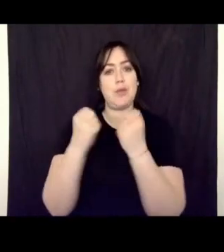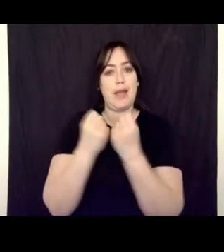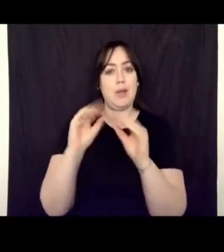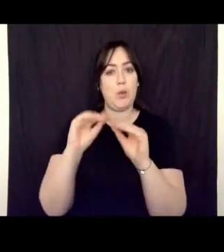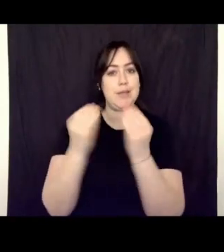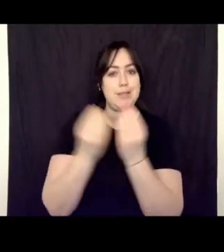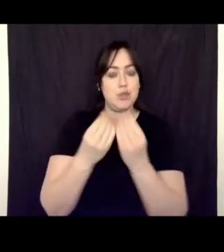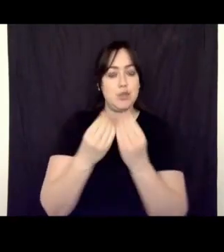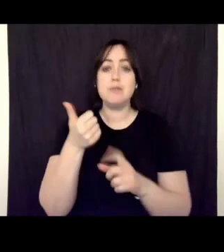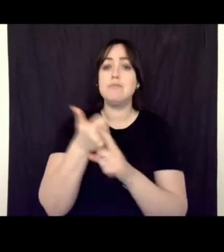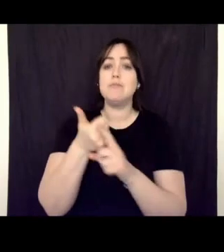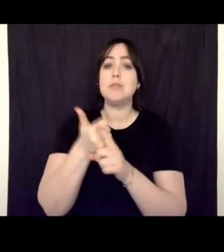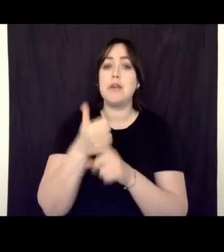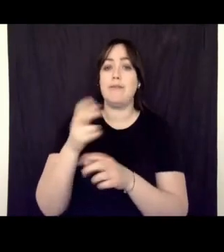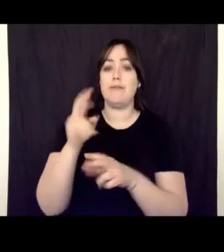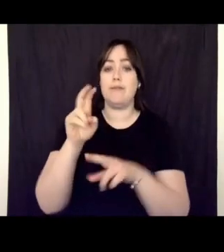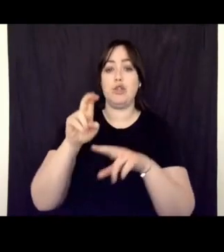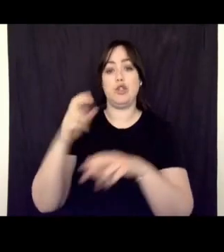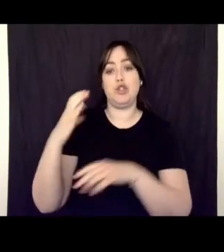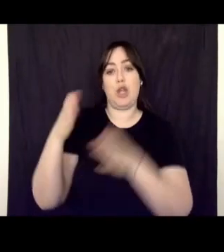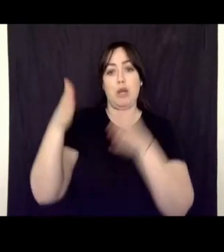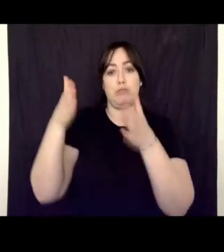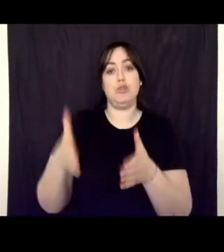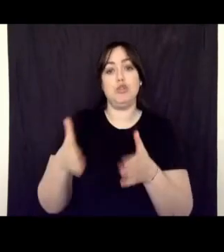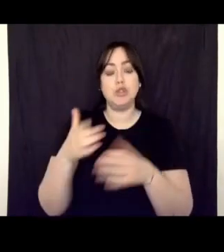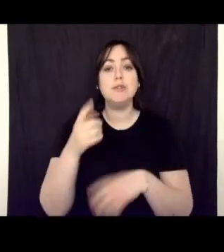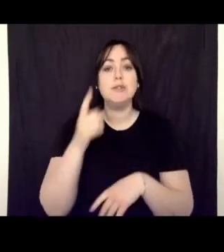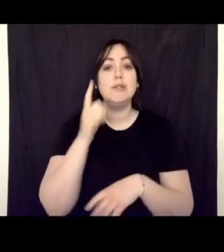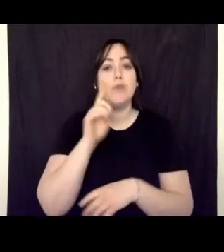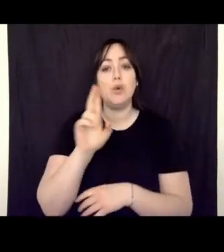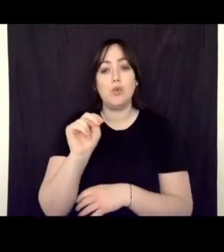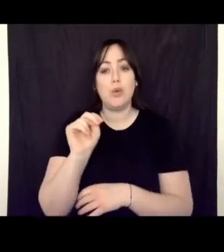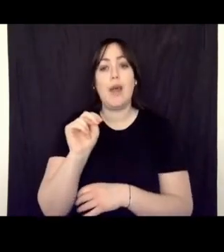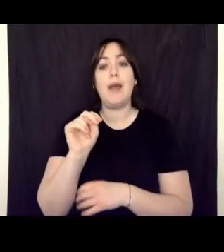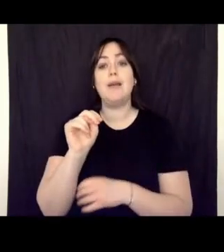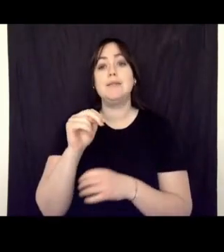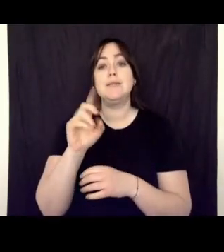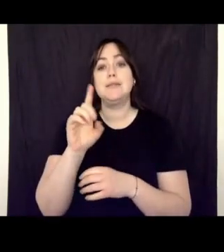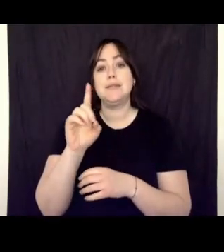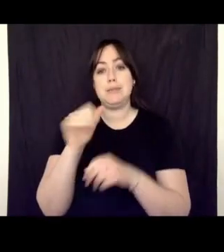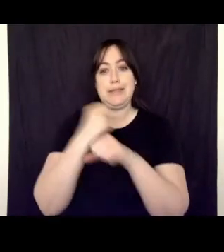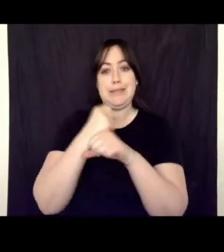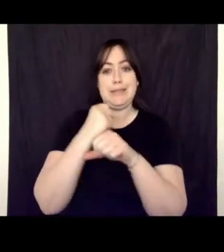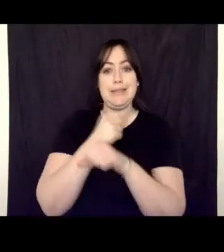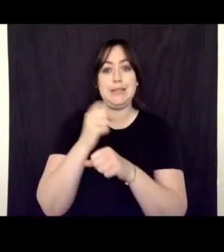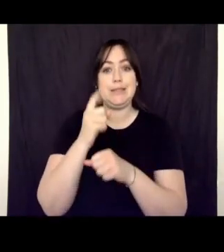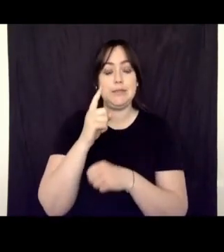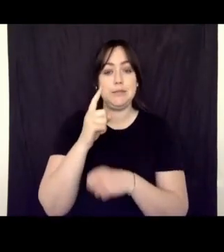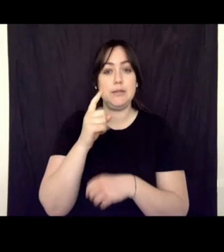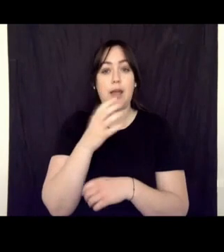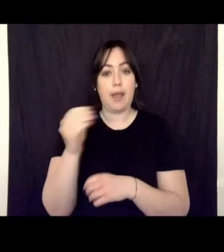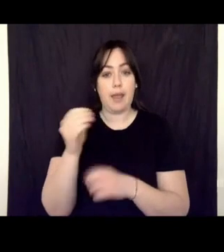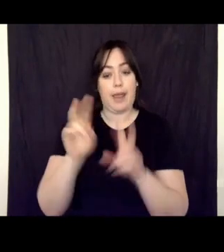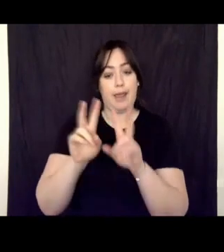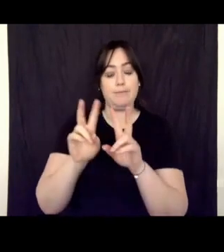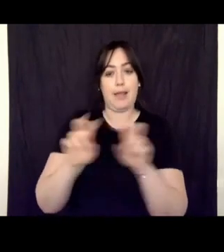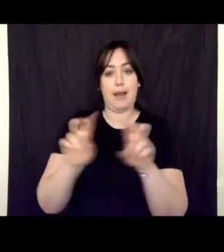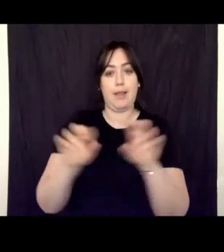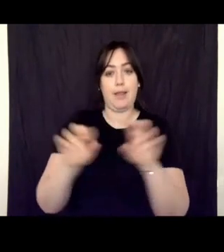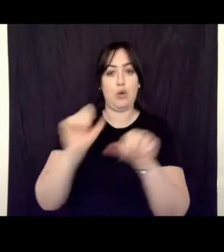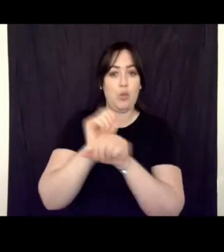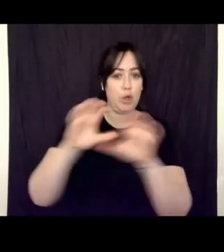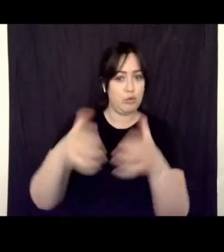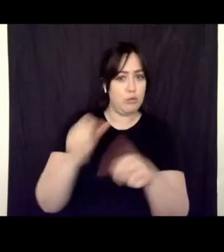the UN Statistical Commission's Washington Group on Disability Statistics, Analytical Working Group, worked